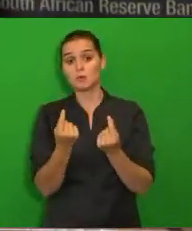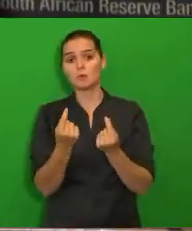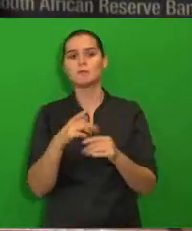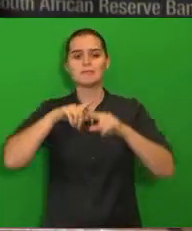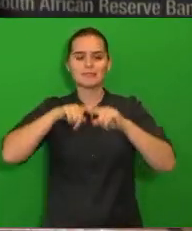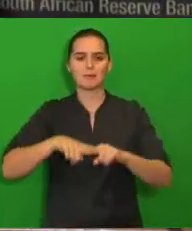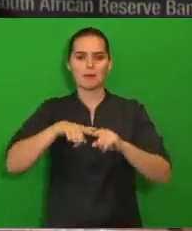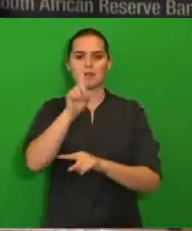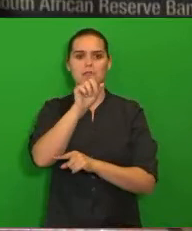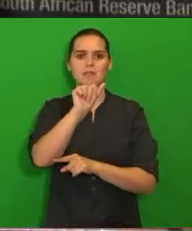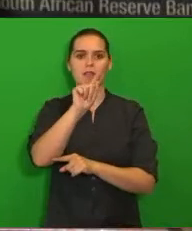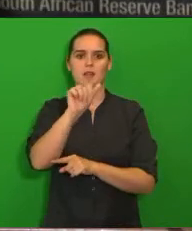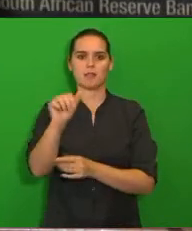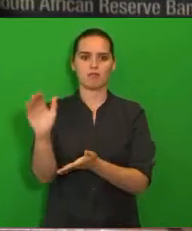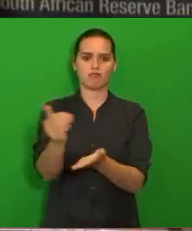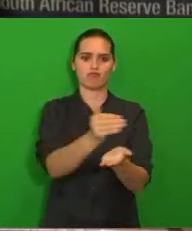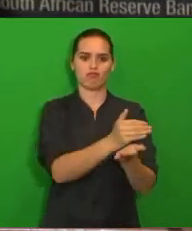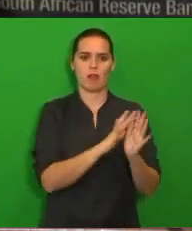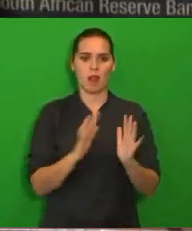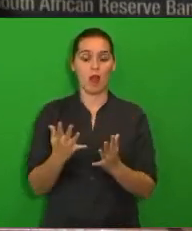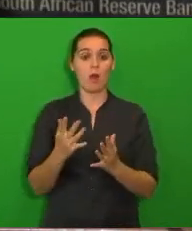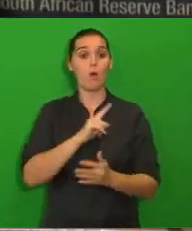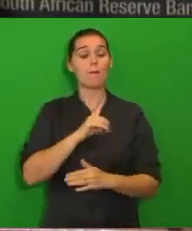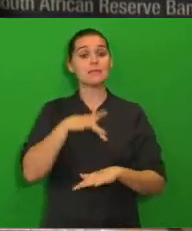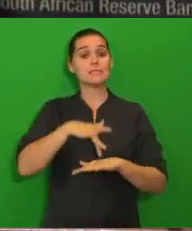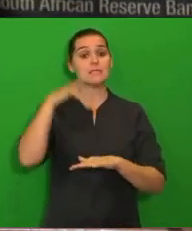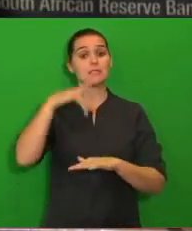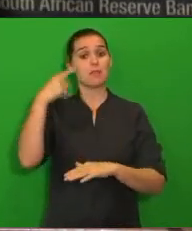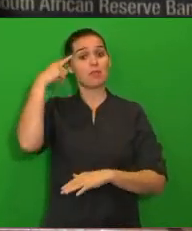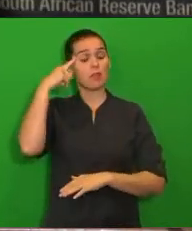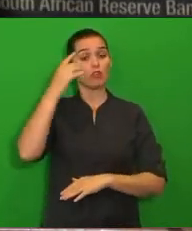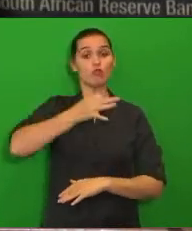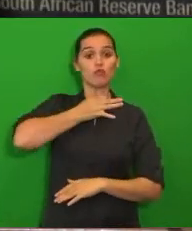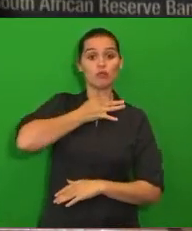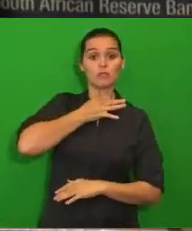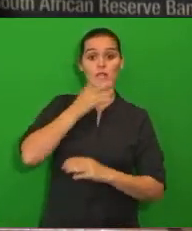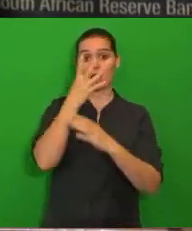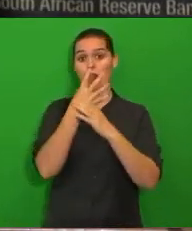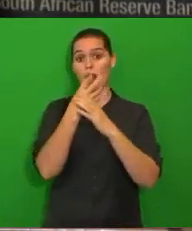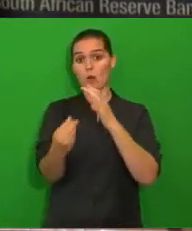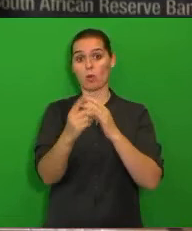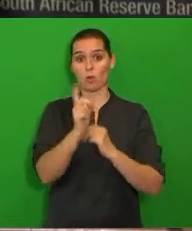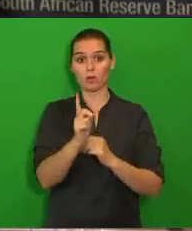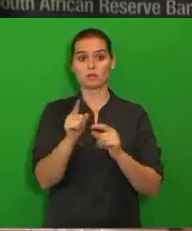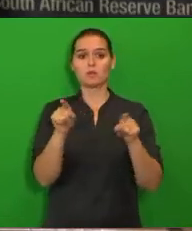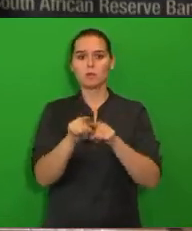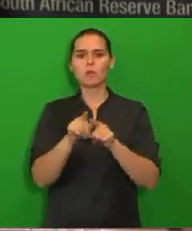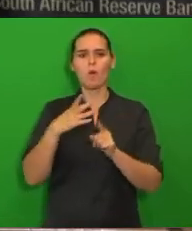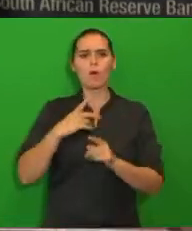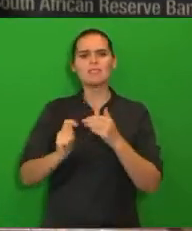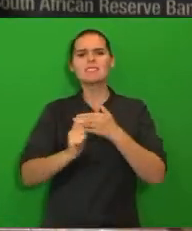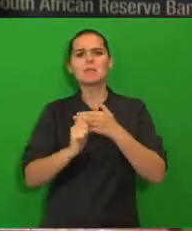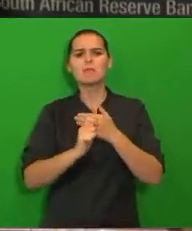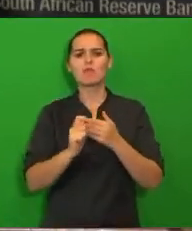dependent, sensitive to the balance of risks to the outlook, and will seek to look through